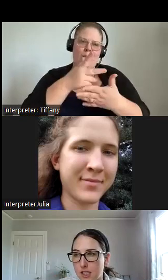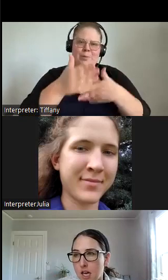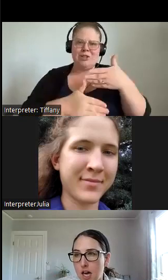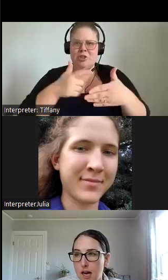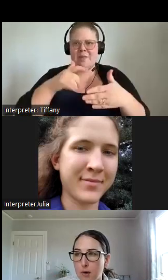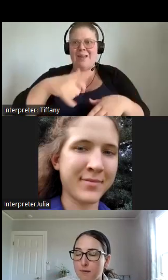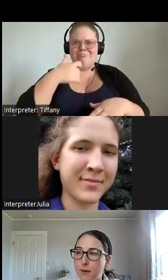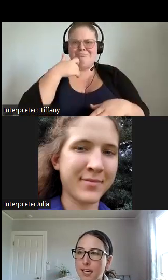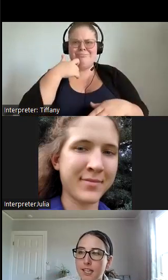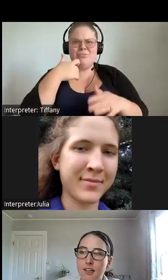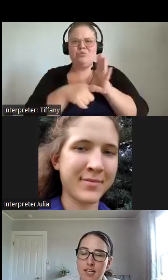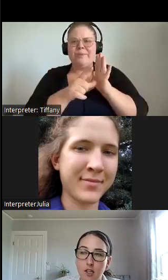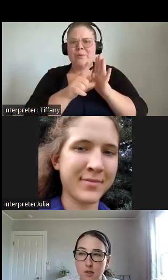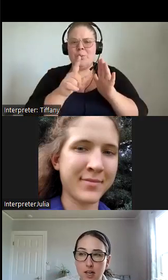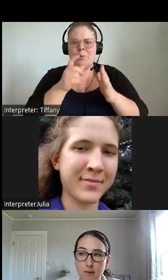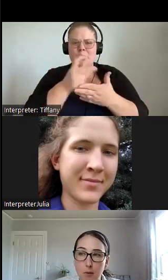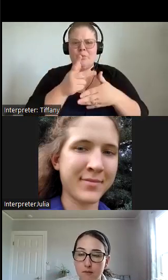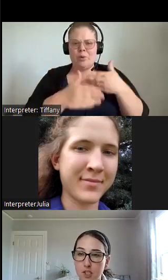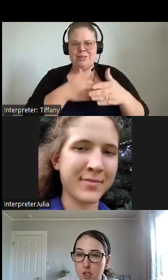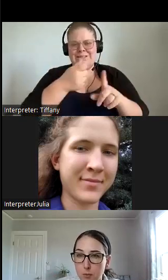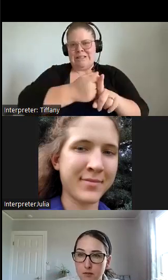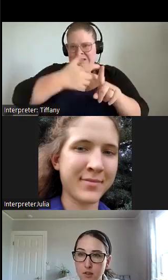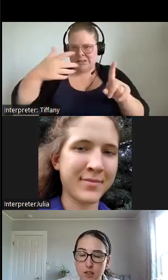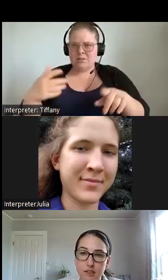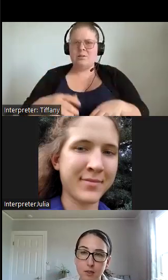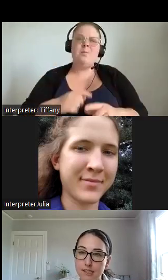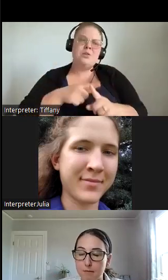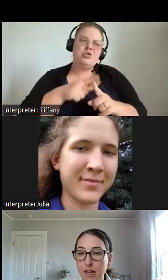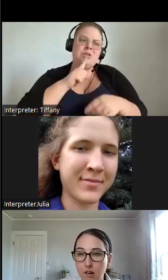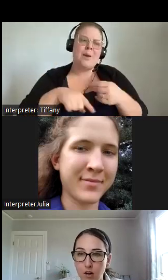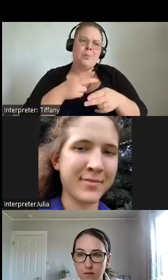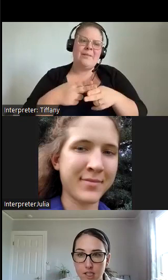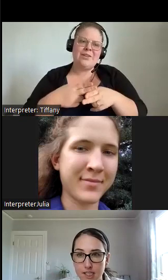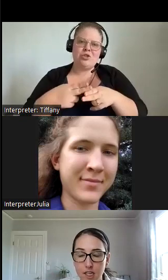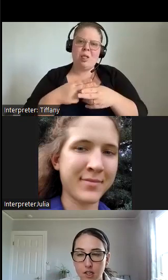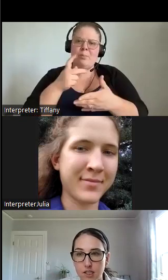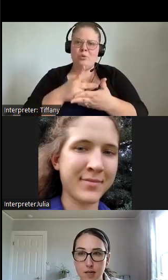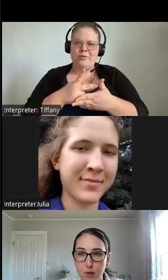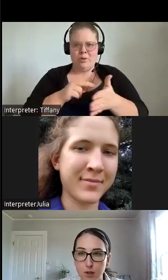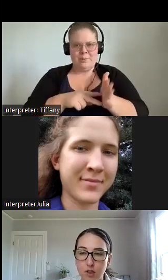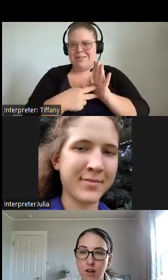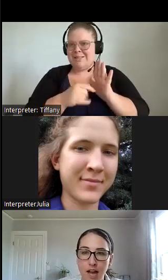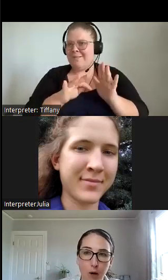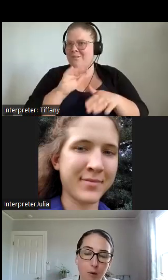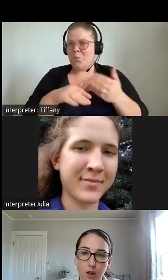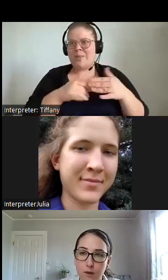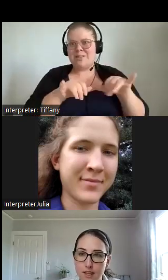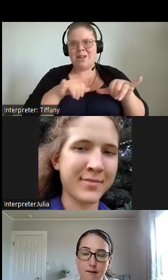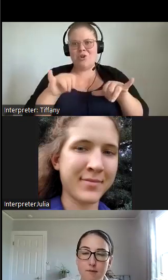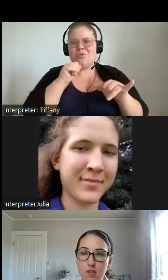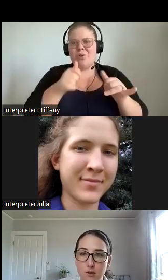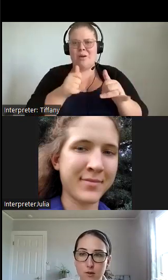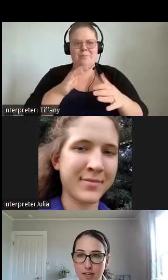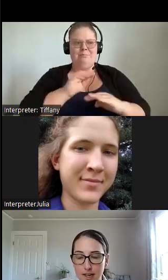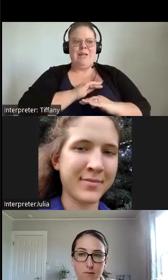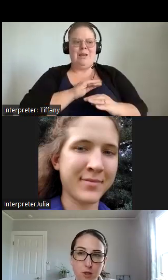was just reviewing. It also talks about provisional approval. So if someone isn't meeting all of the standards of the approval, how we work with